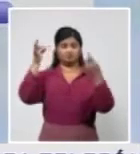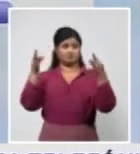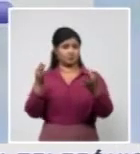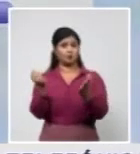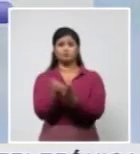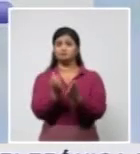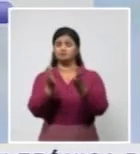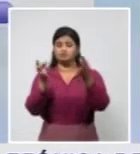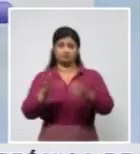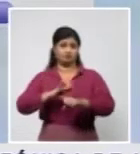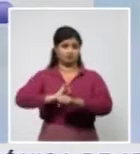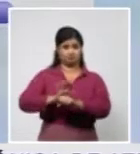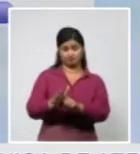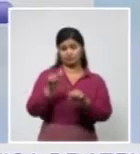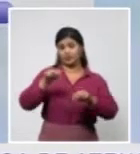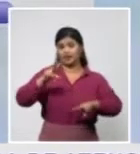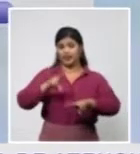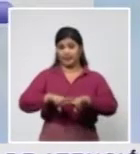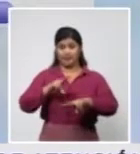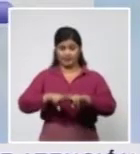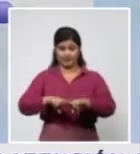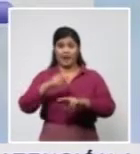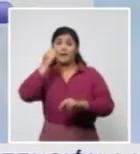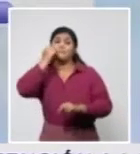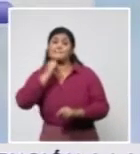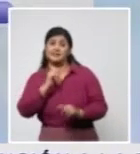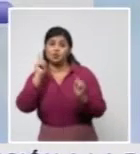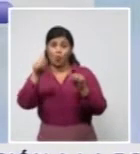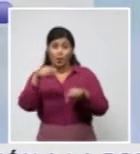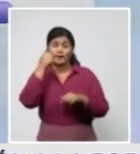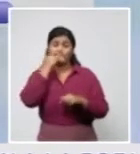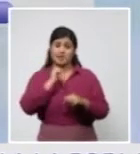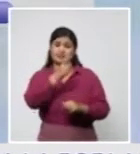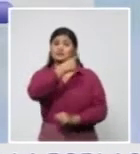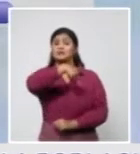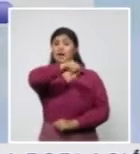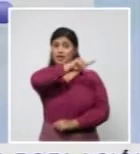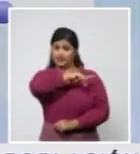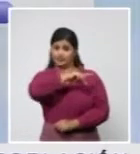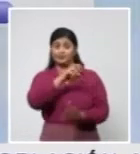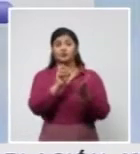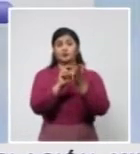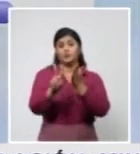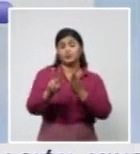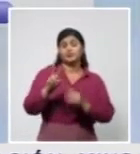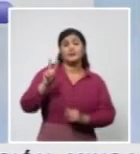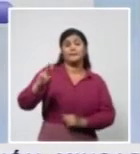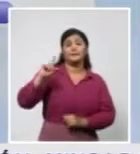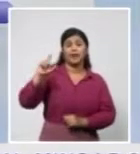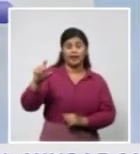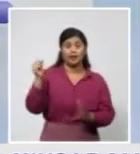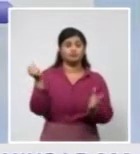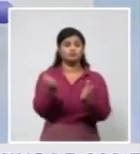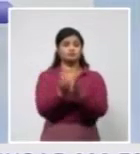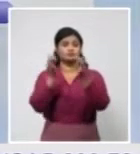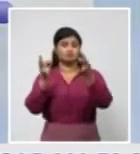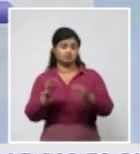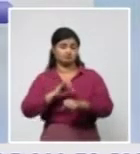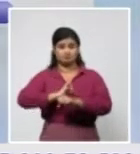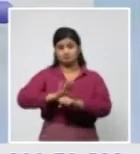yesterday's. Havana follows with a rate of 2.39, also higher than